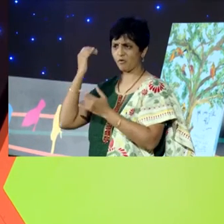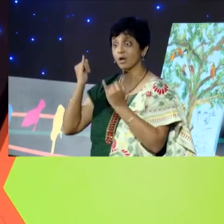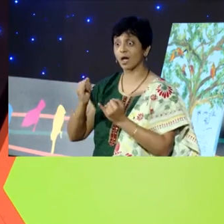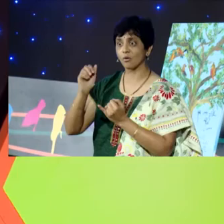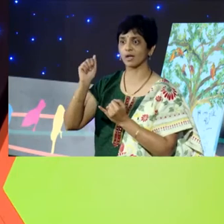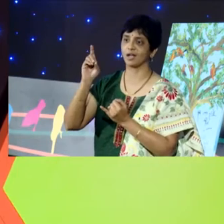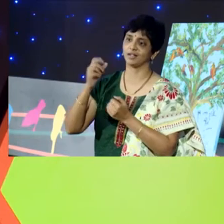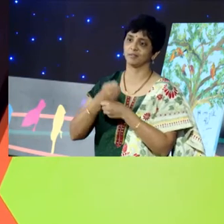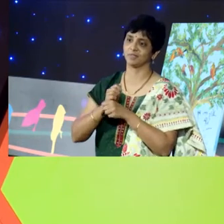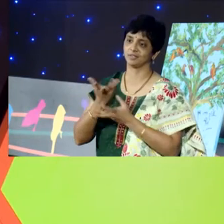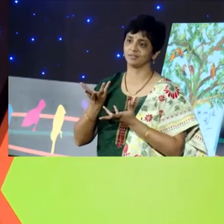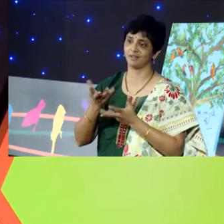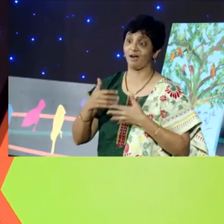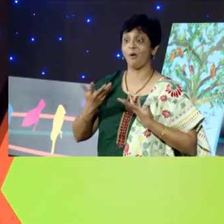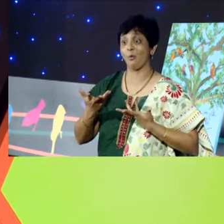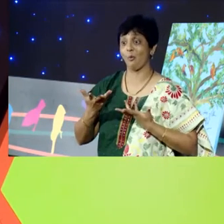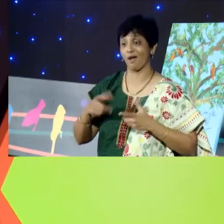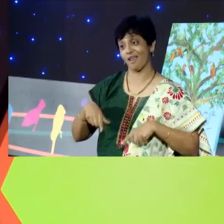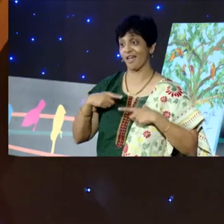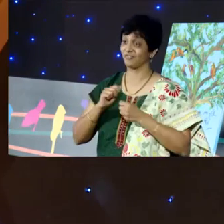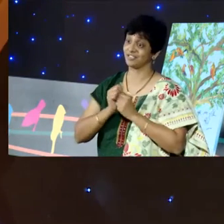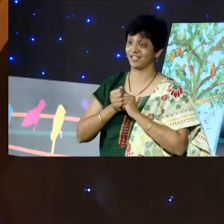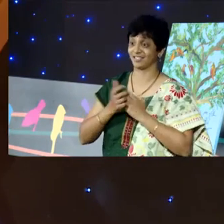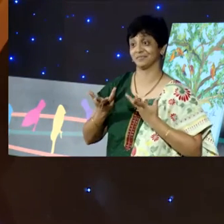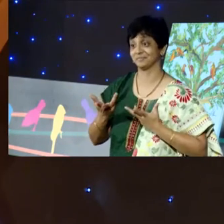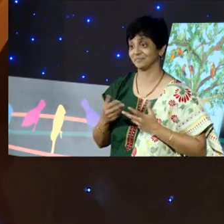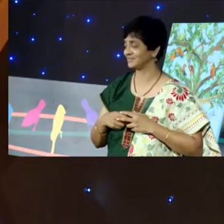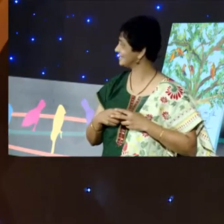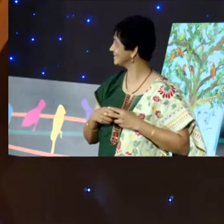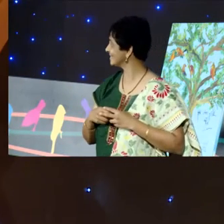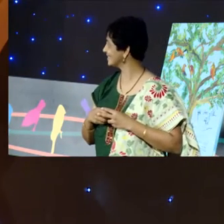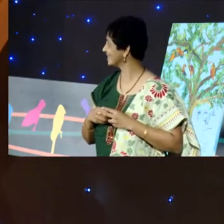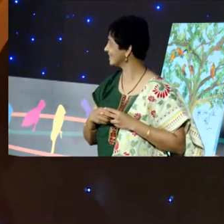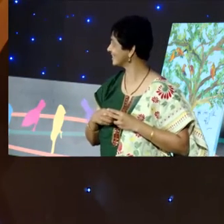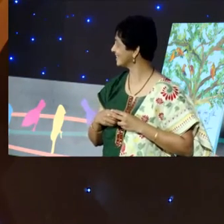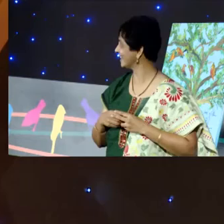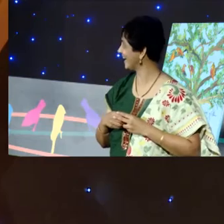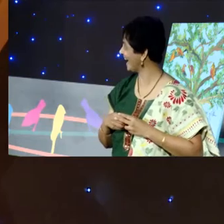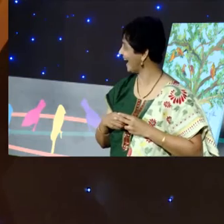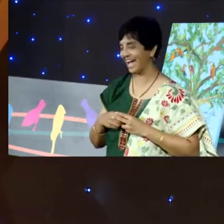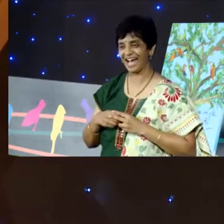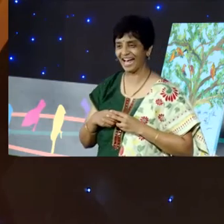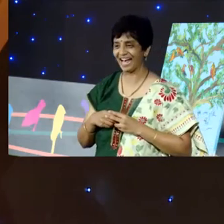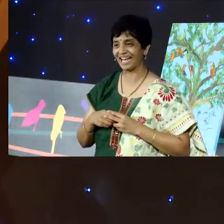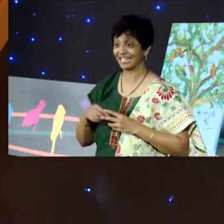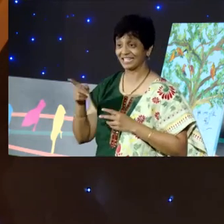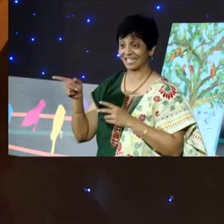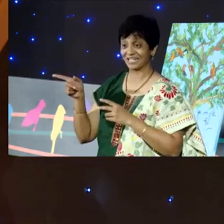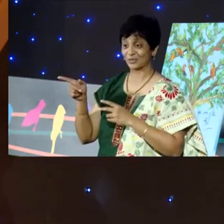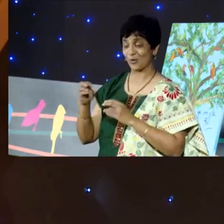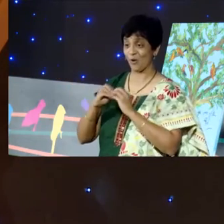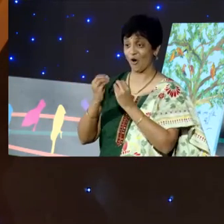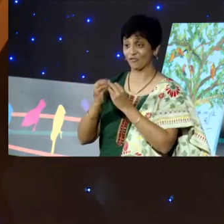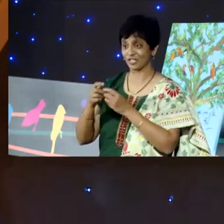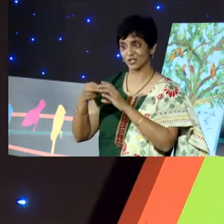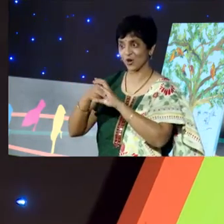And she actually turned around and said, wow, if the receptionist has such great legs, I wonder what the rest of the office has. So I said, no, I'm going to join this